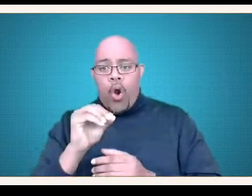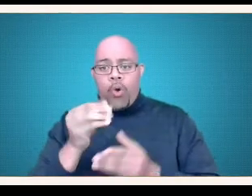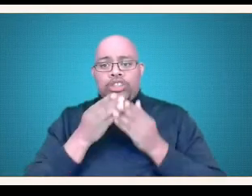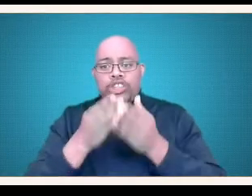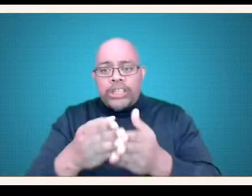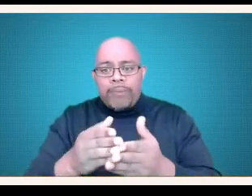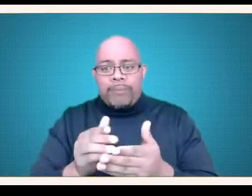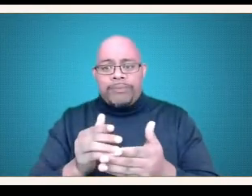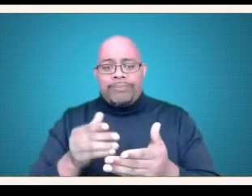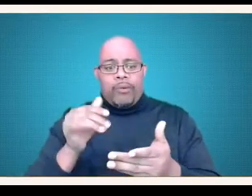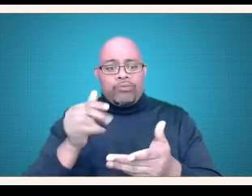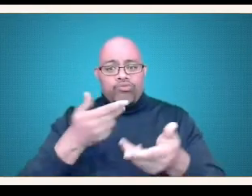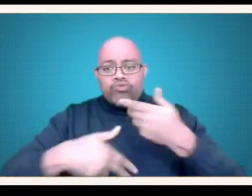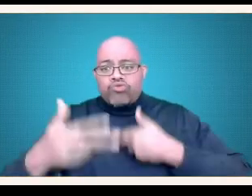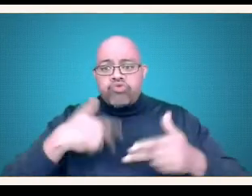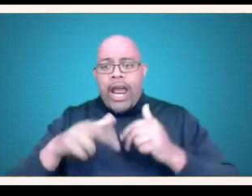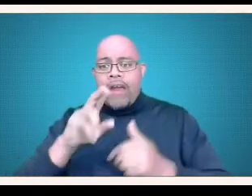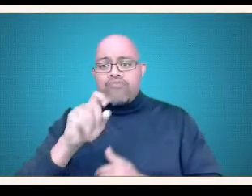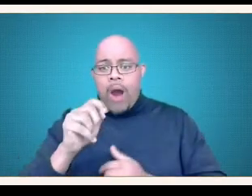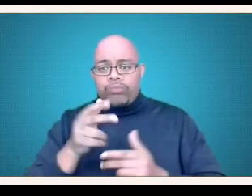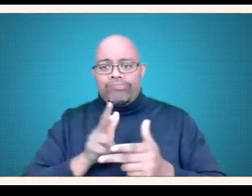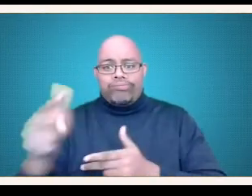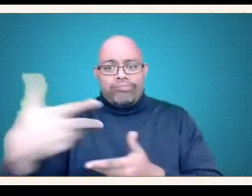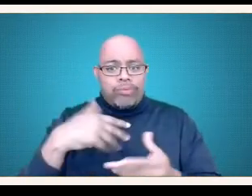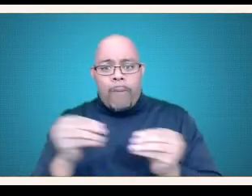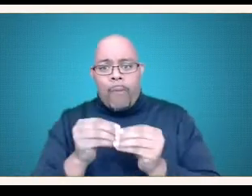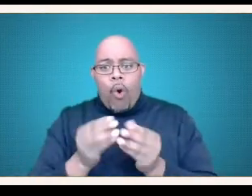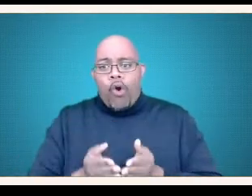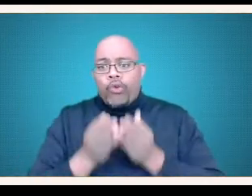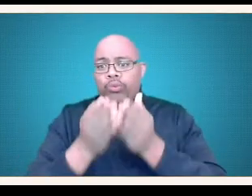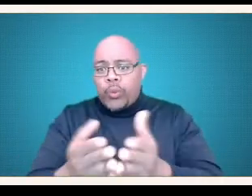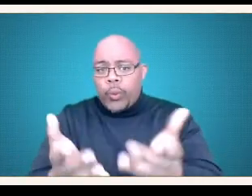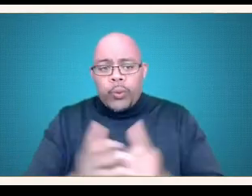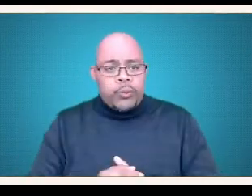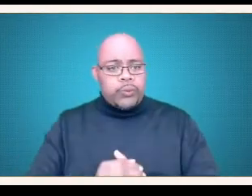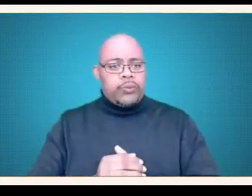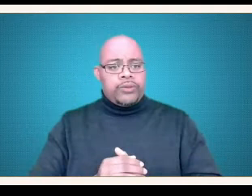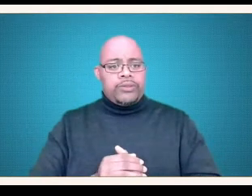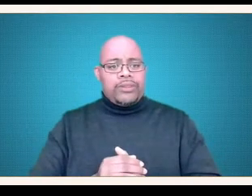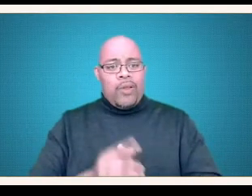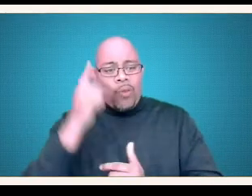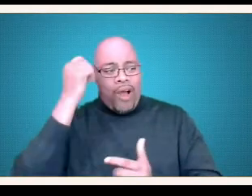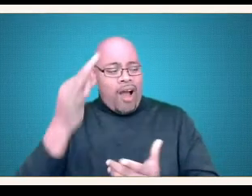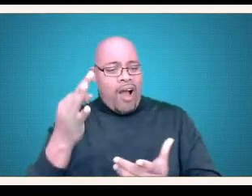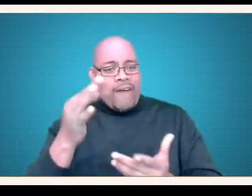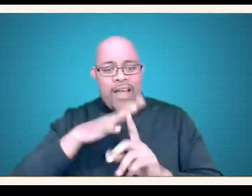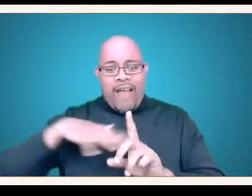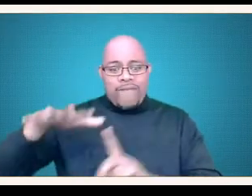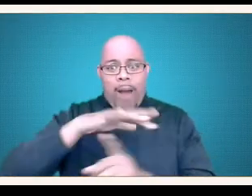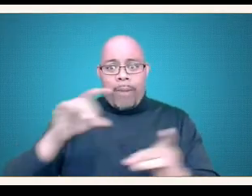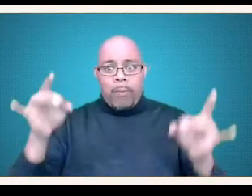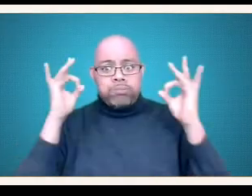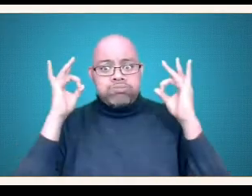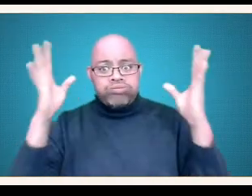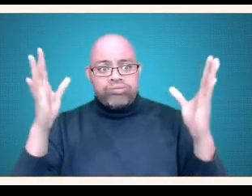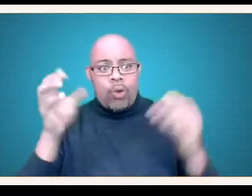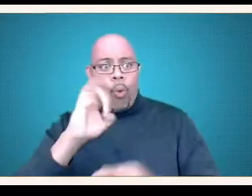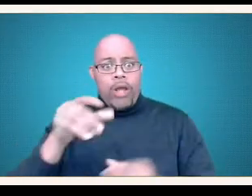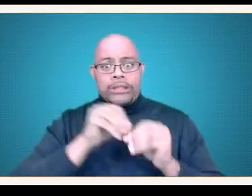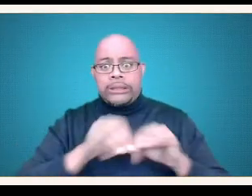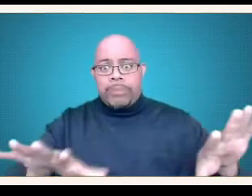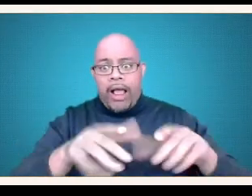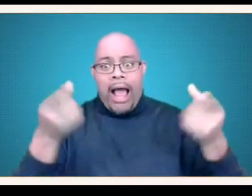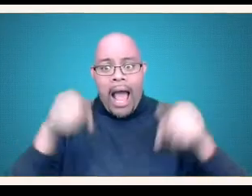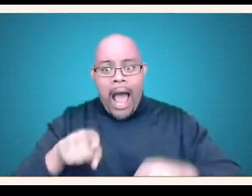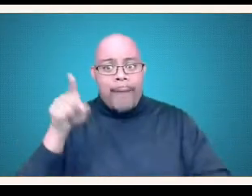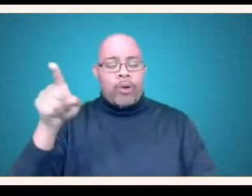ships flowing through. It's going to be a trade route. There's going to be more cruise ships, and the thought of an environmental catastrophe like